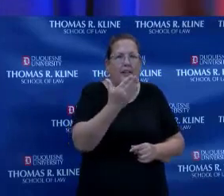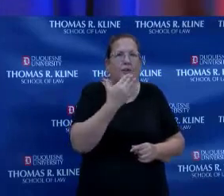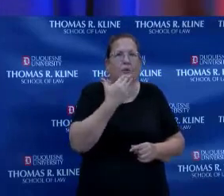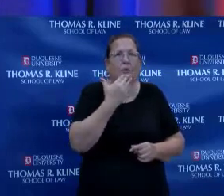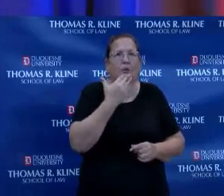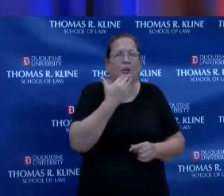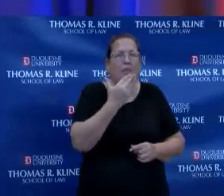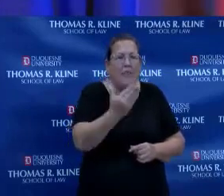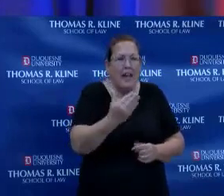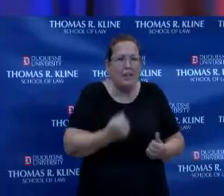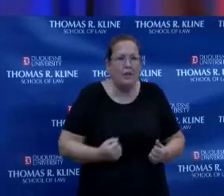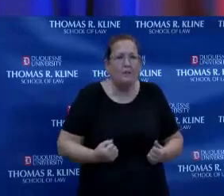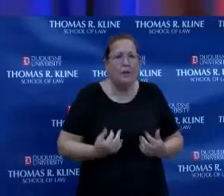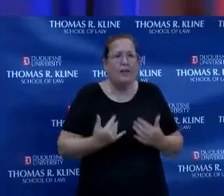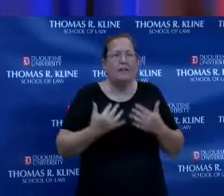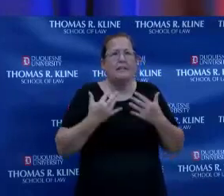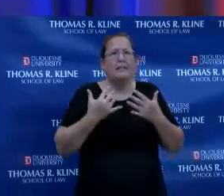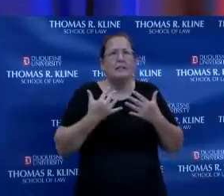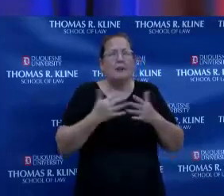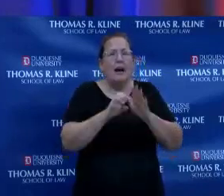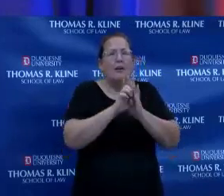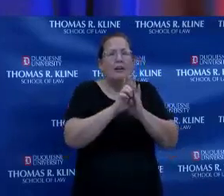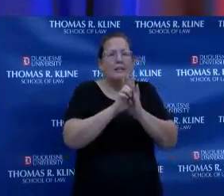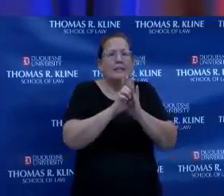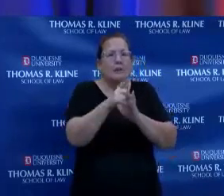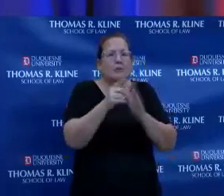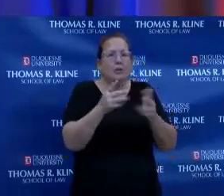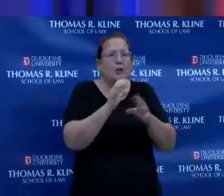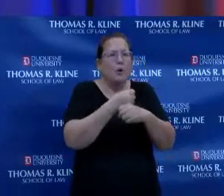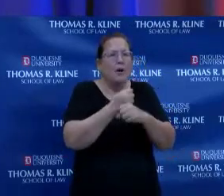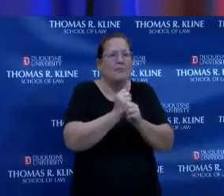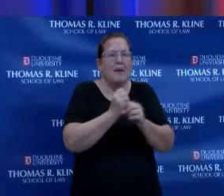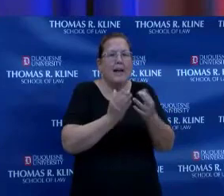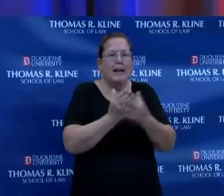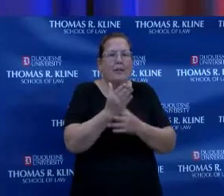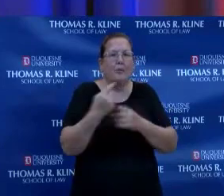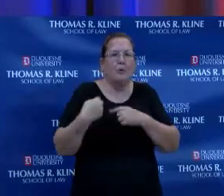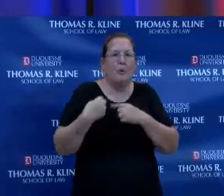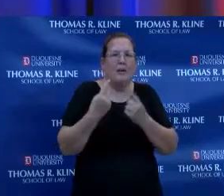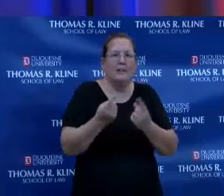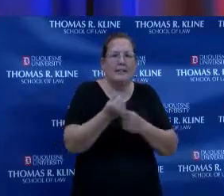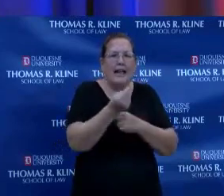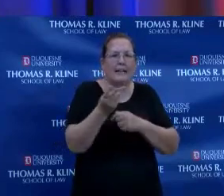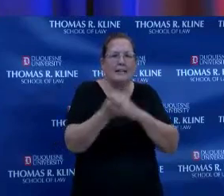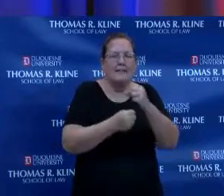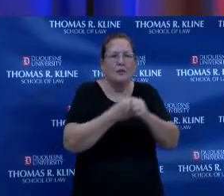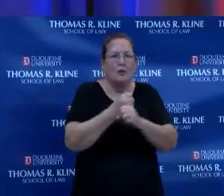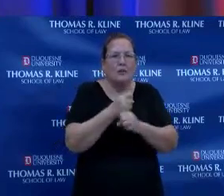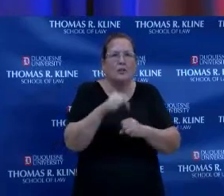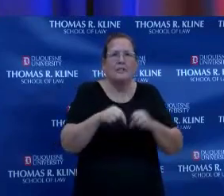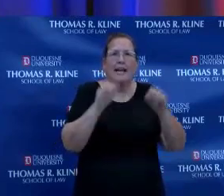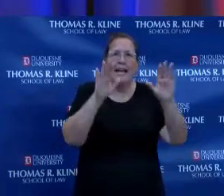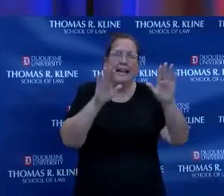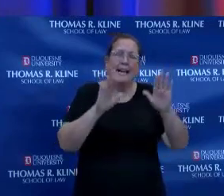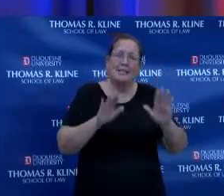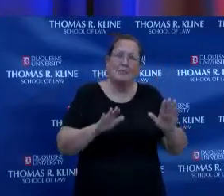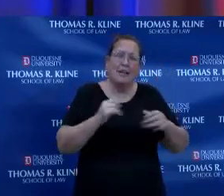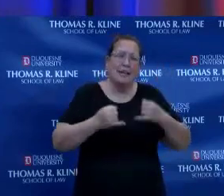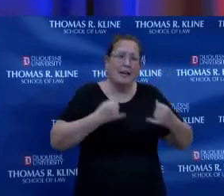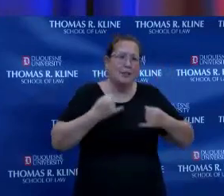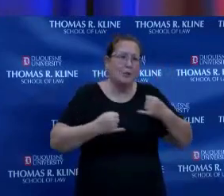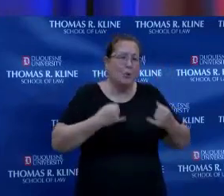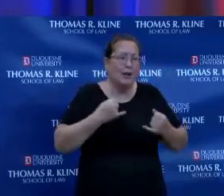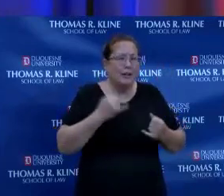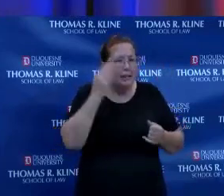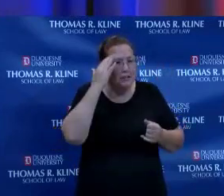you for the inspiring example you have set over these past several years. It has been an absolute joy to get to know